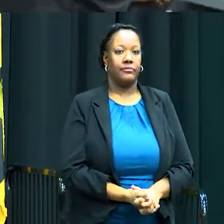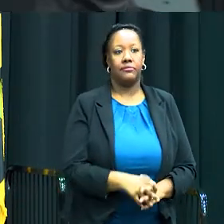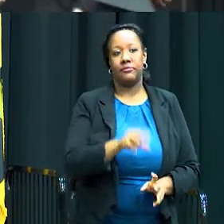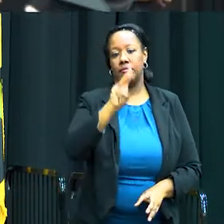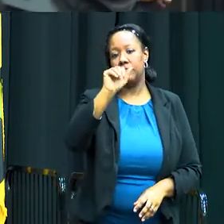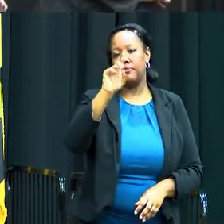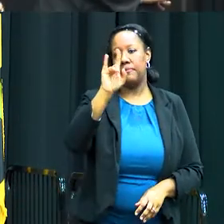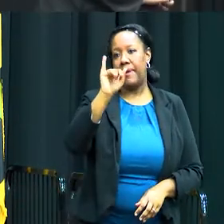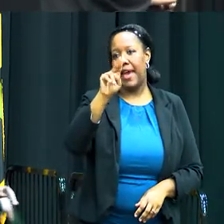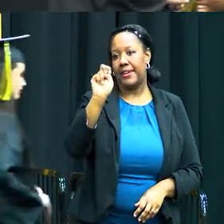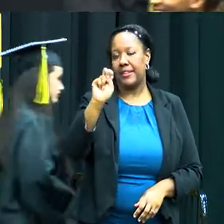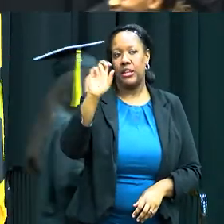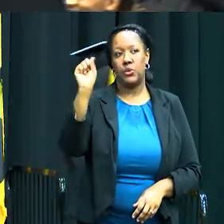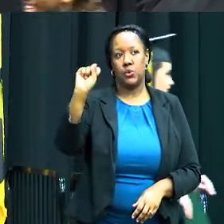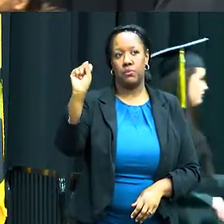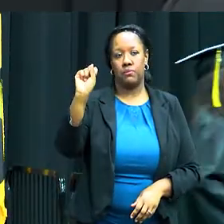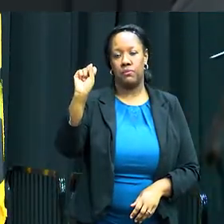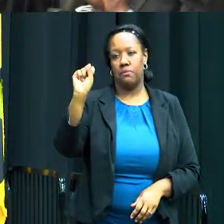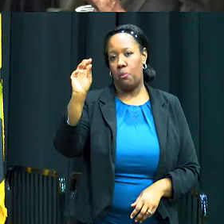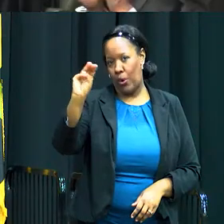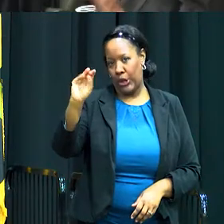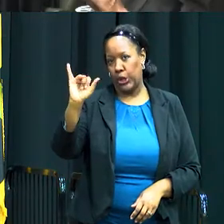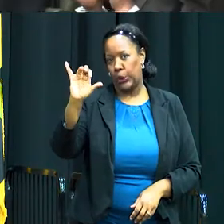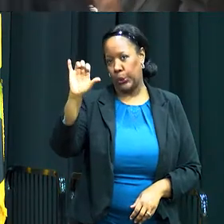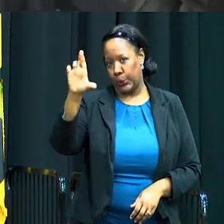Madeline Charlotte Moyer.